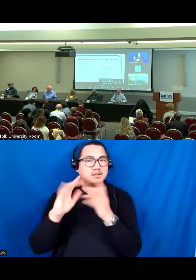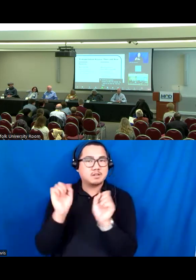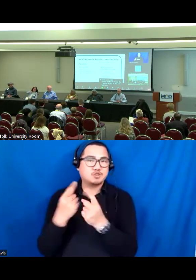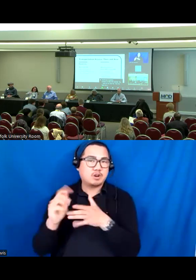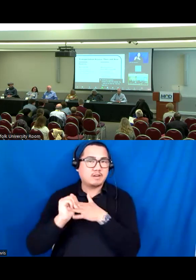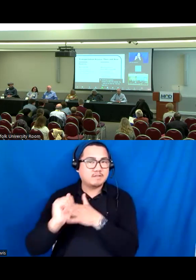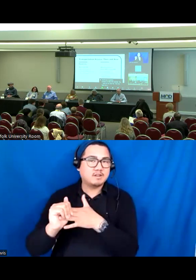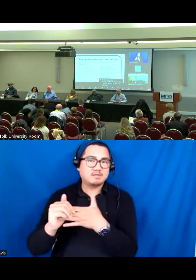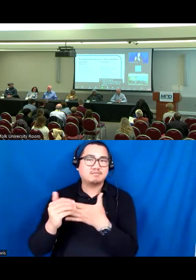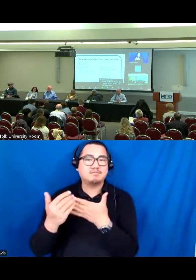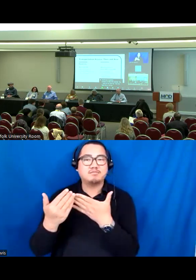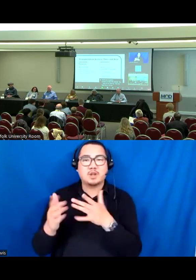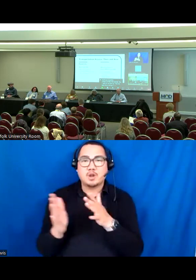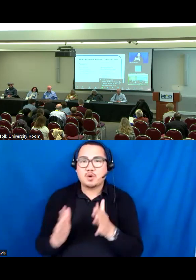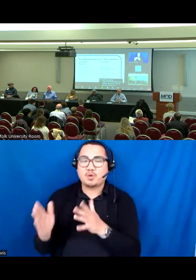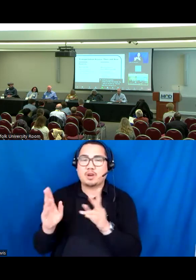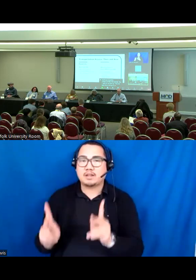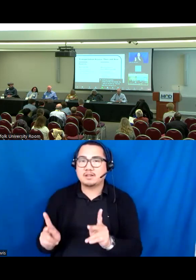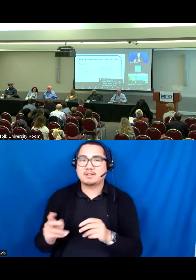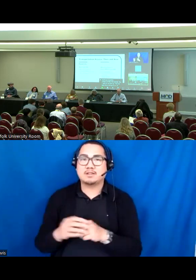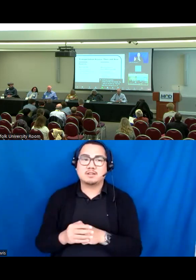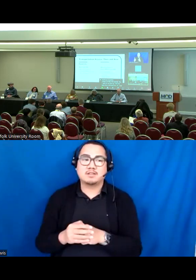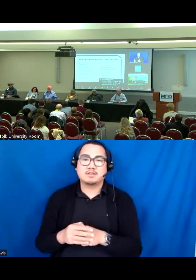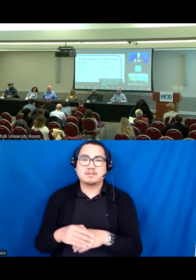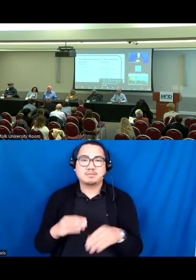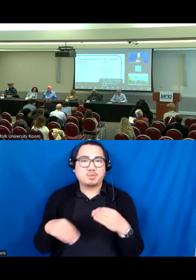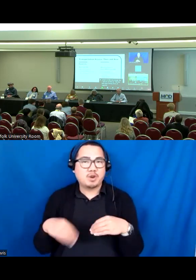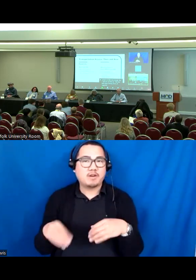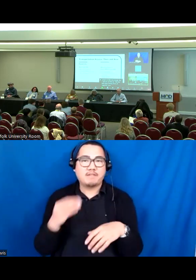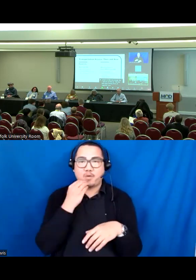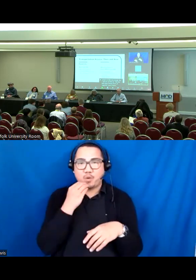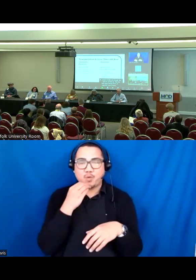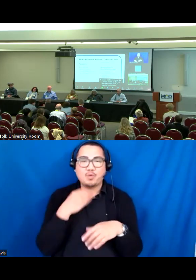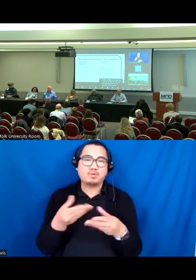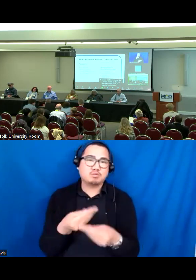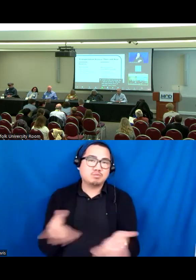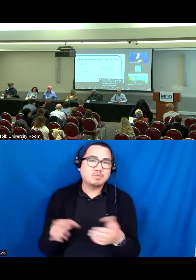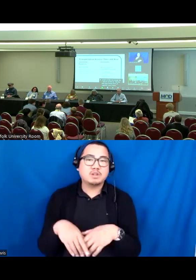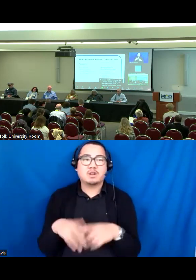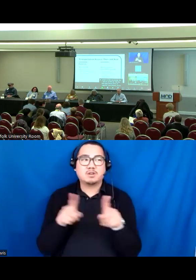an organizer, meal preparer, phone caller,